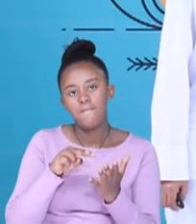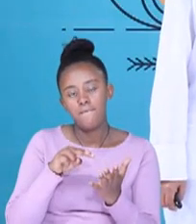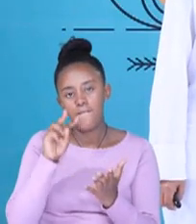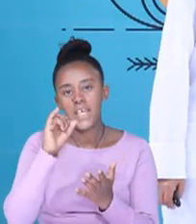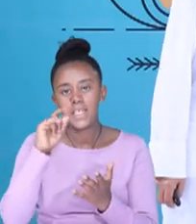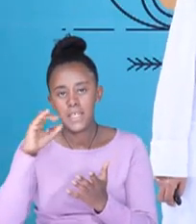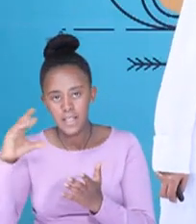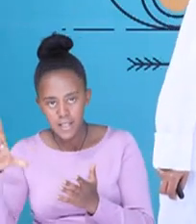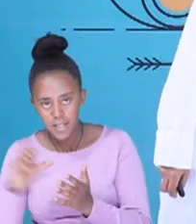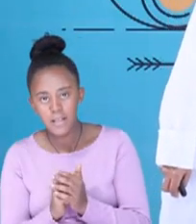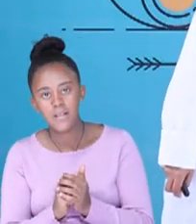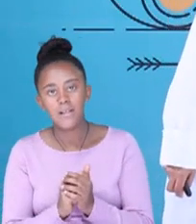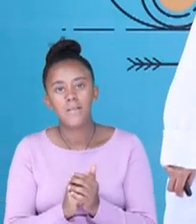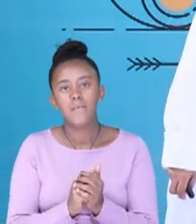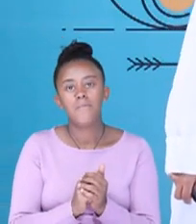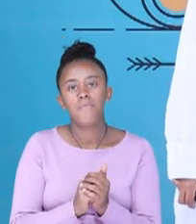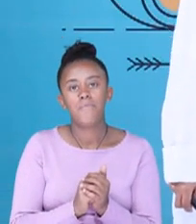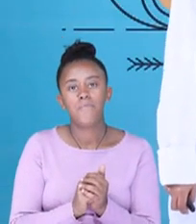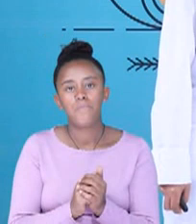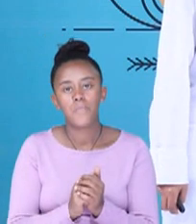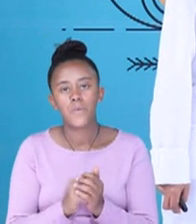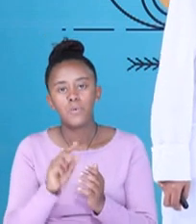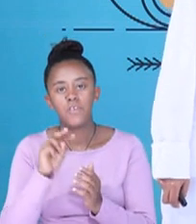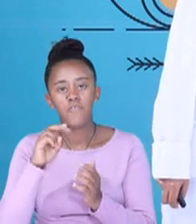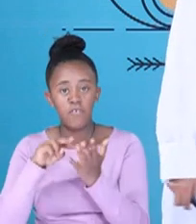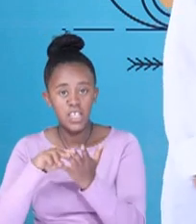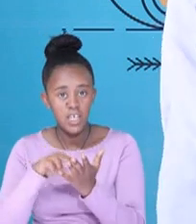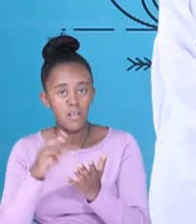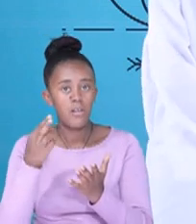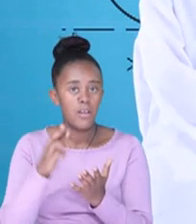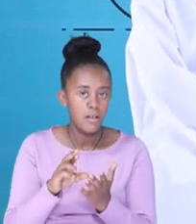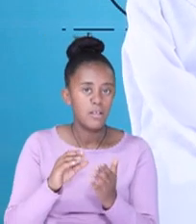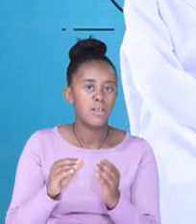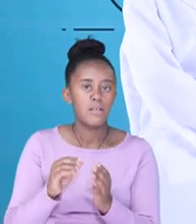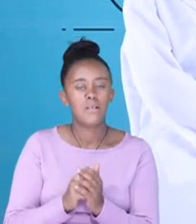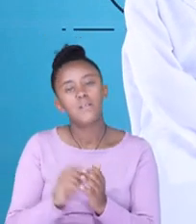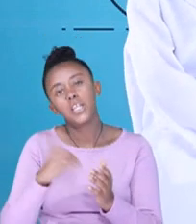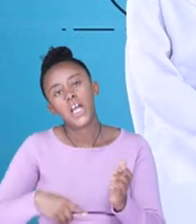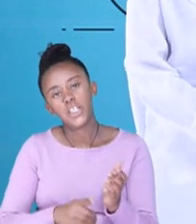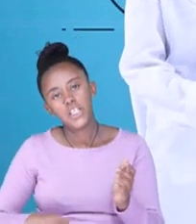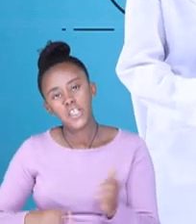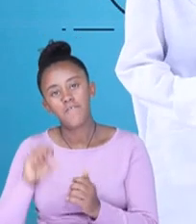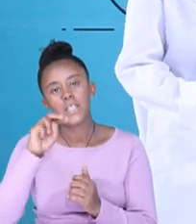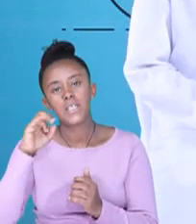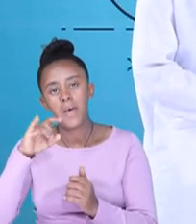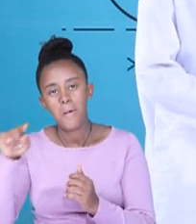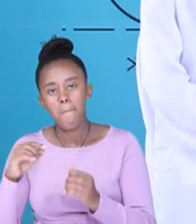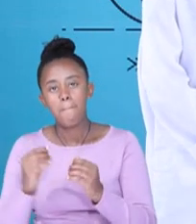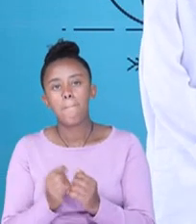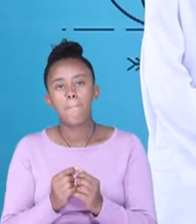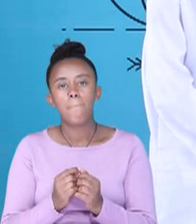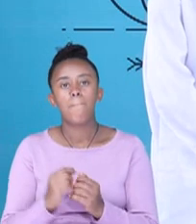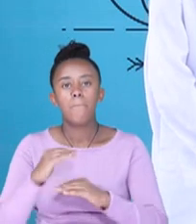then lysosomes will fuse with the vesicle and release the digestive enzyme that can break down